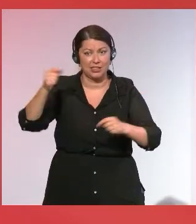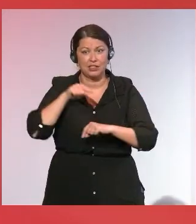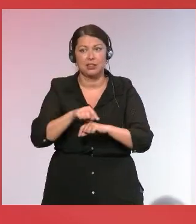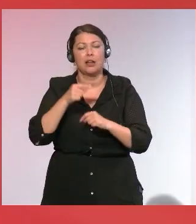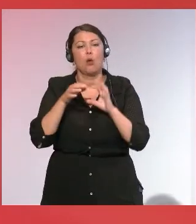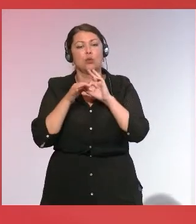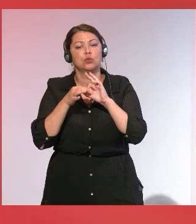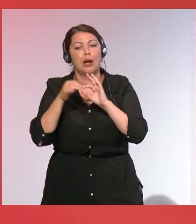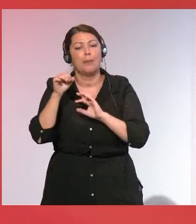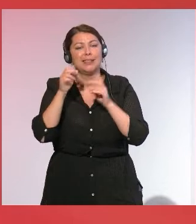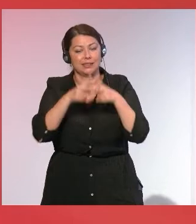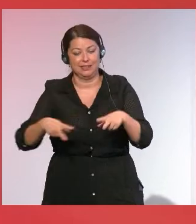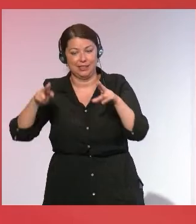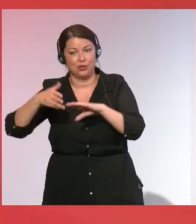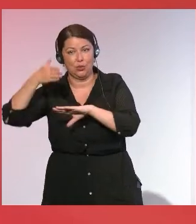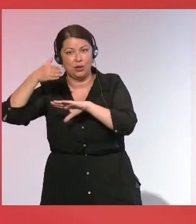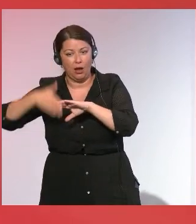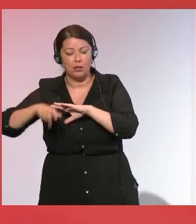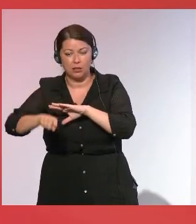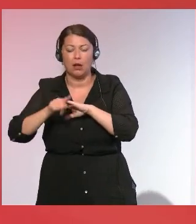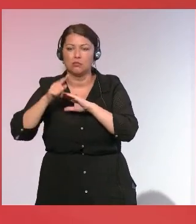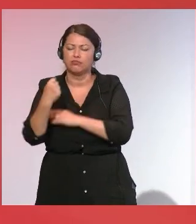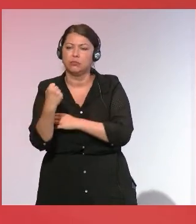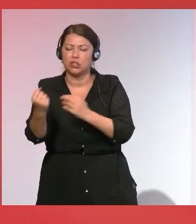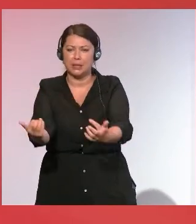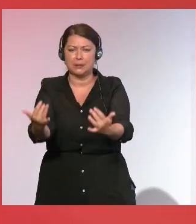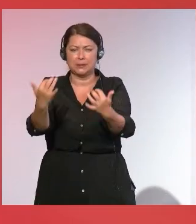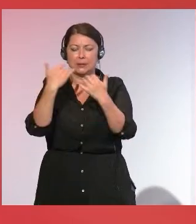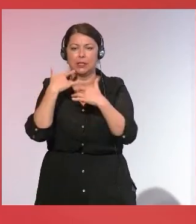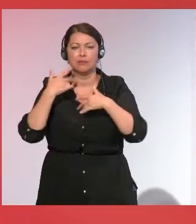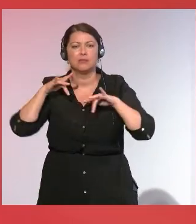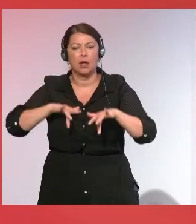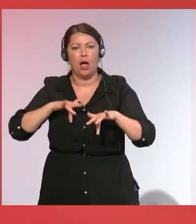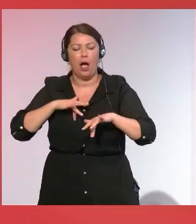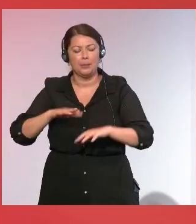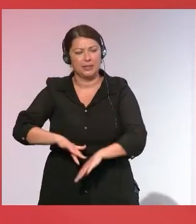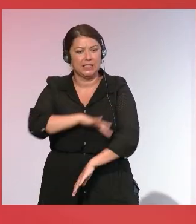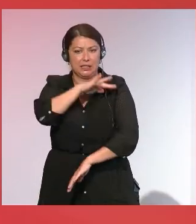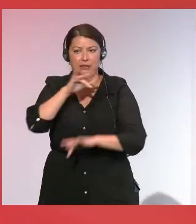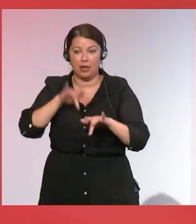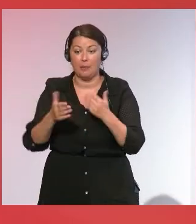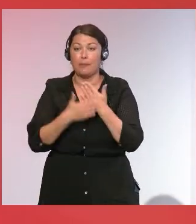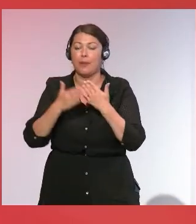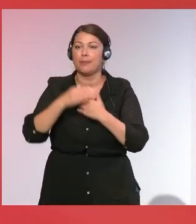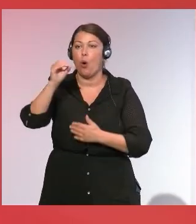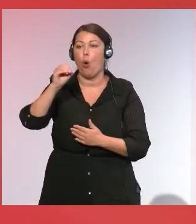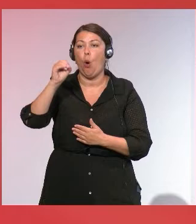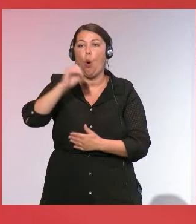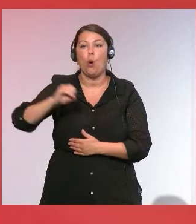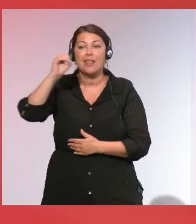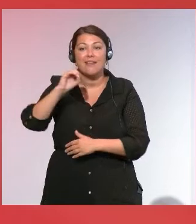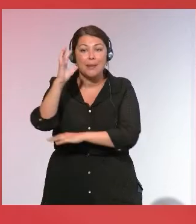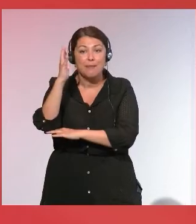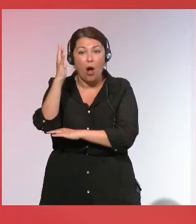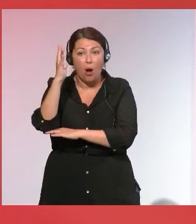trend. A lot of people are now buying olive trees, and they actually survive a Dutch winter, whereas they would never have survived a Dutch winter before. But because of climate